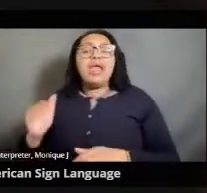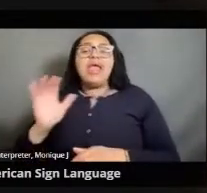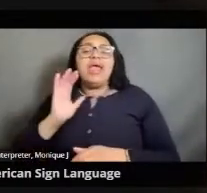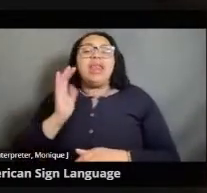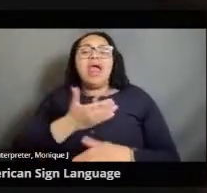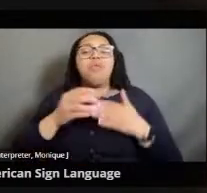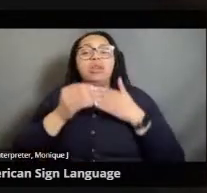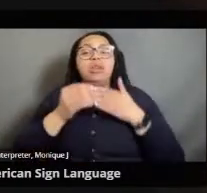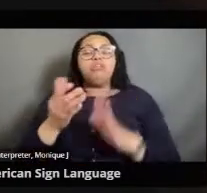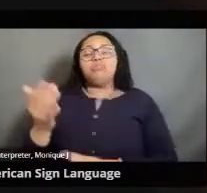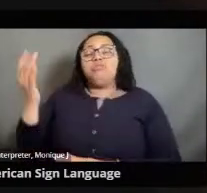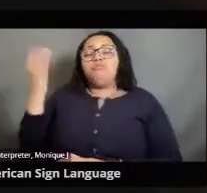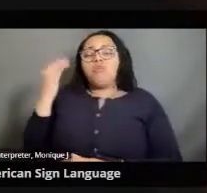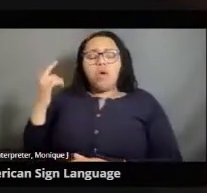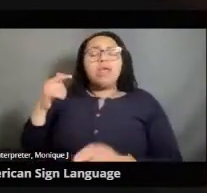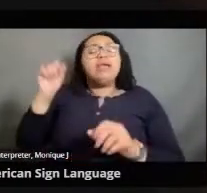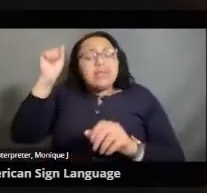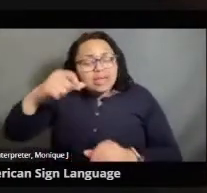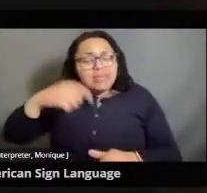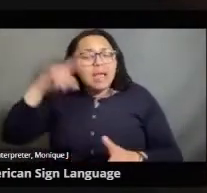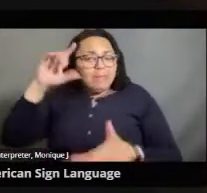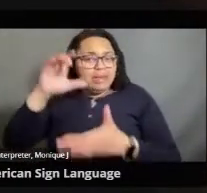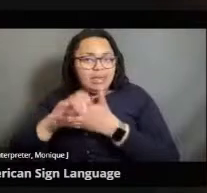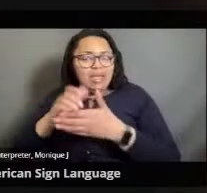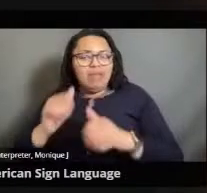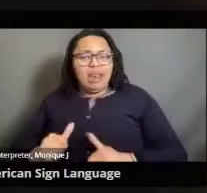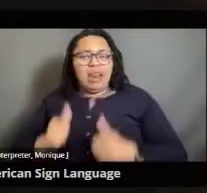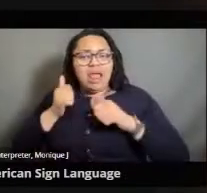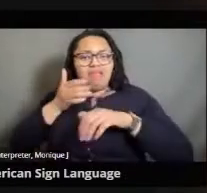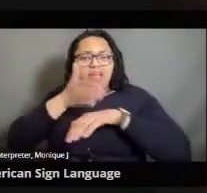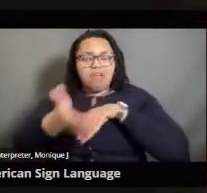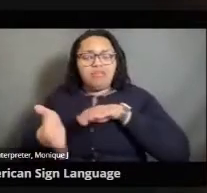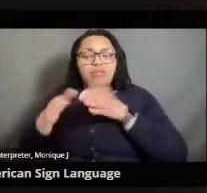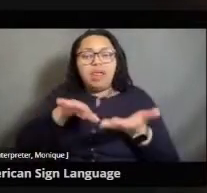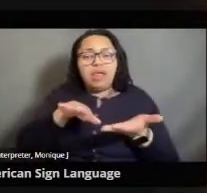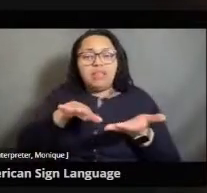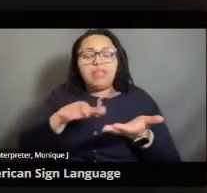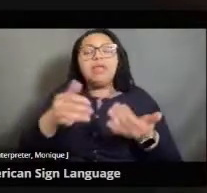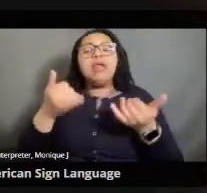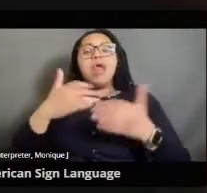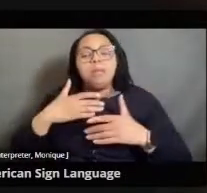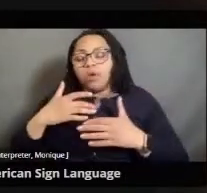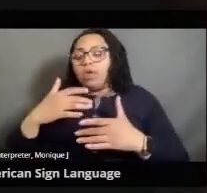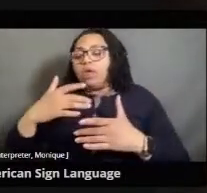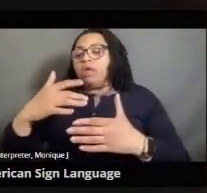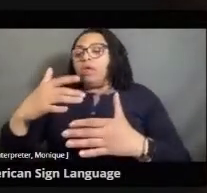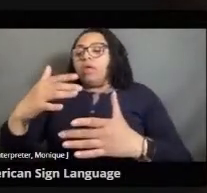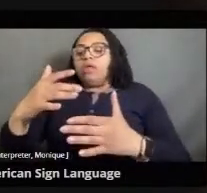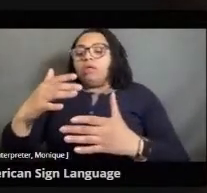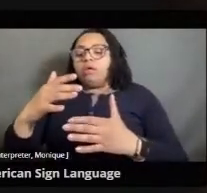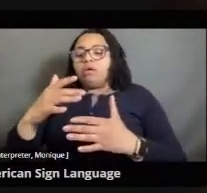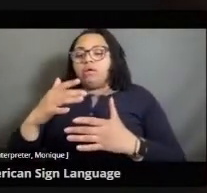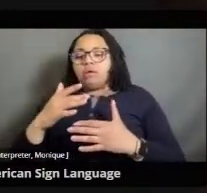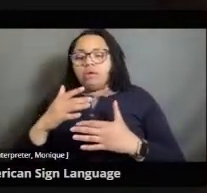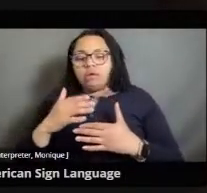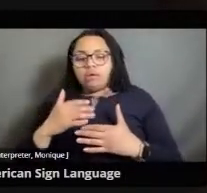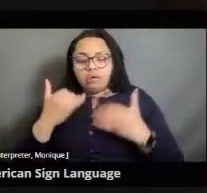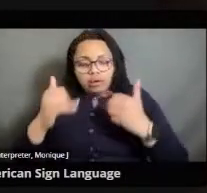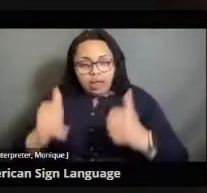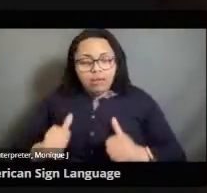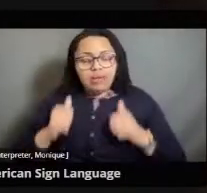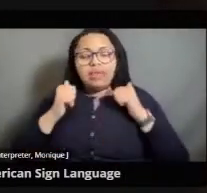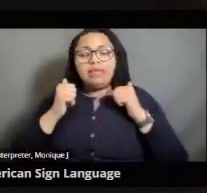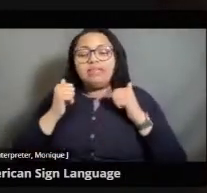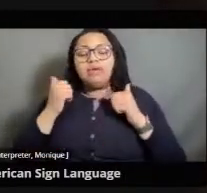after death. Now breathe, now live. We have only just begun.